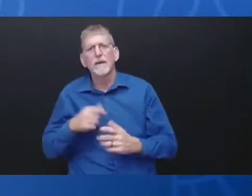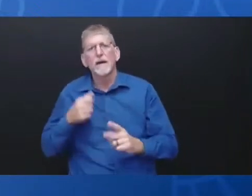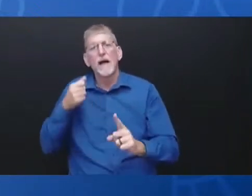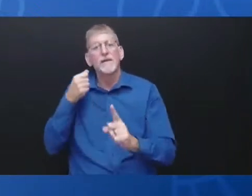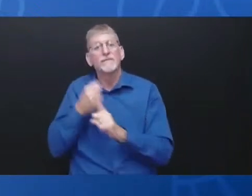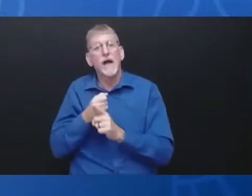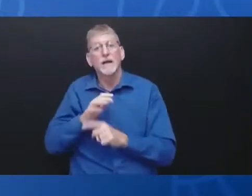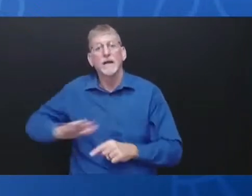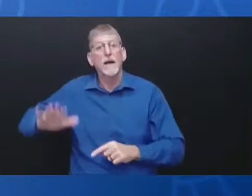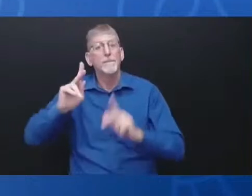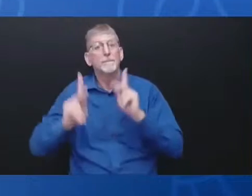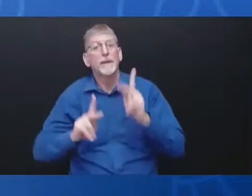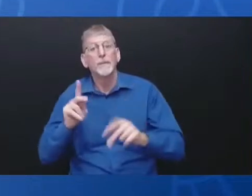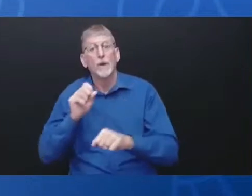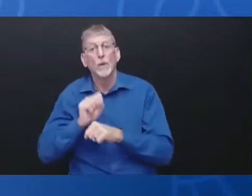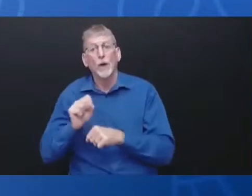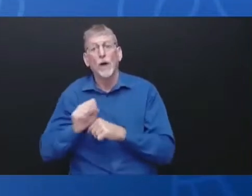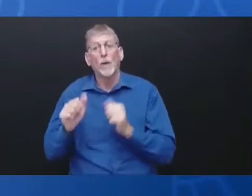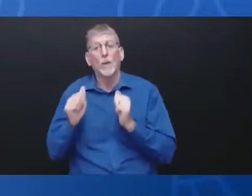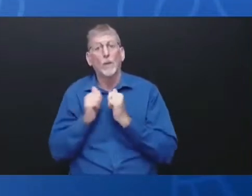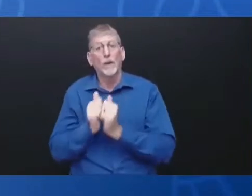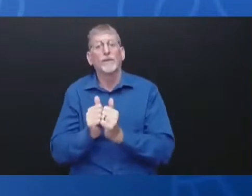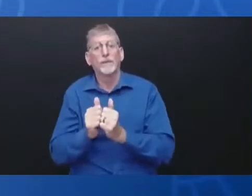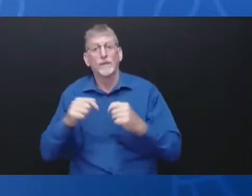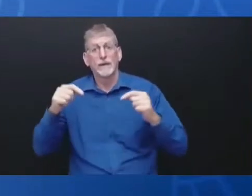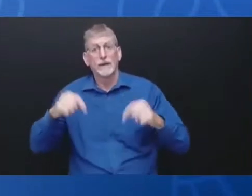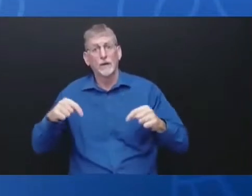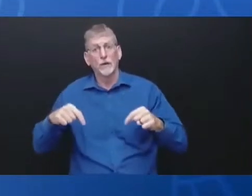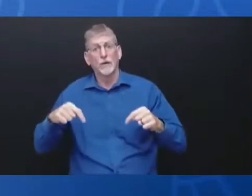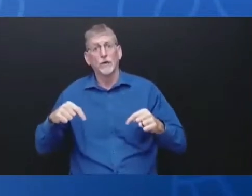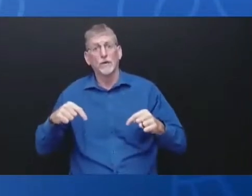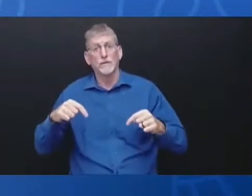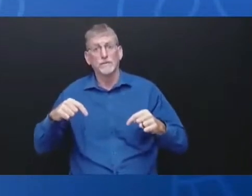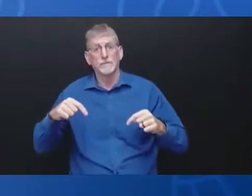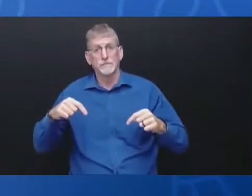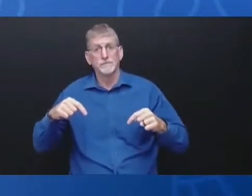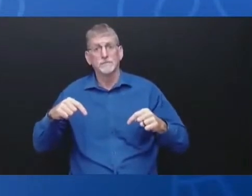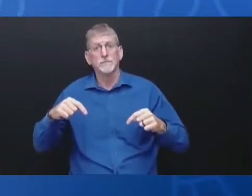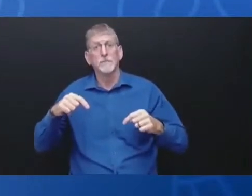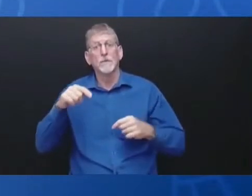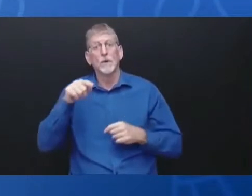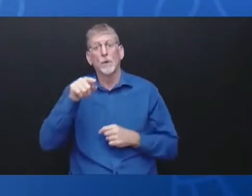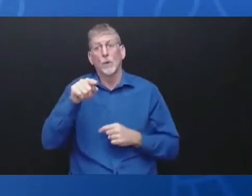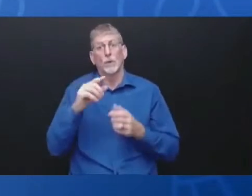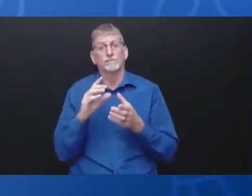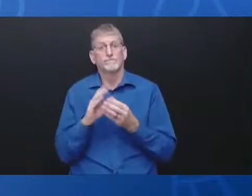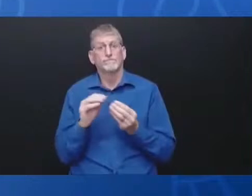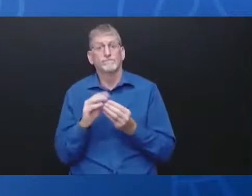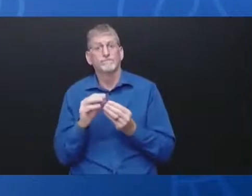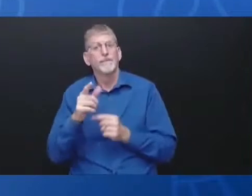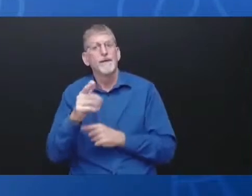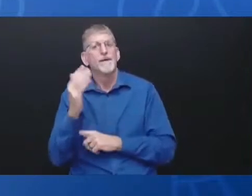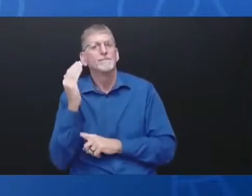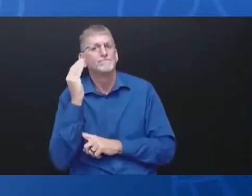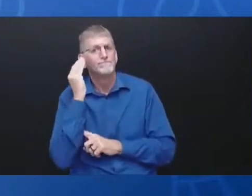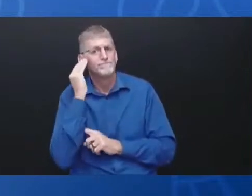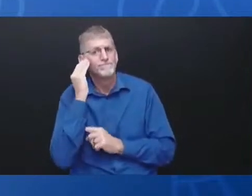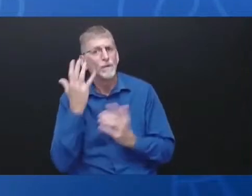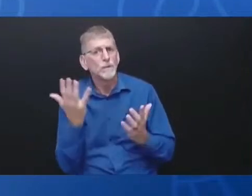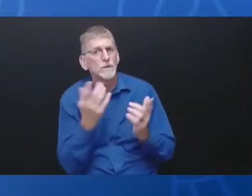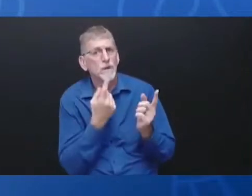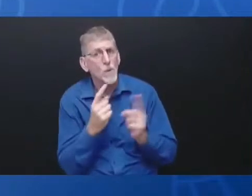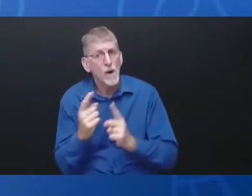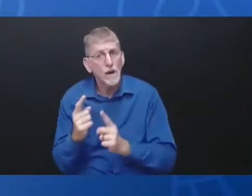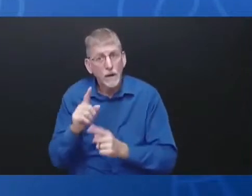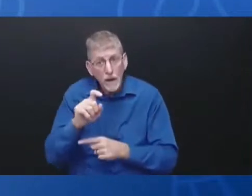Can you just clarify, when you say that you're watching this unfold, do you know if this is something that could be reversed in